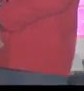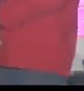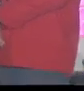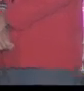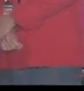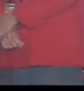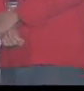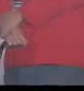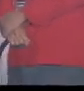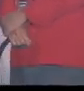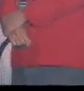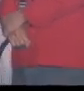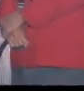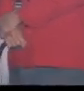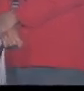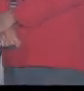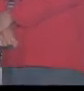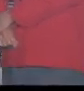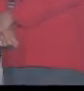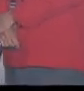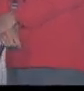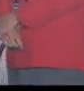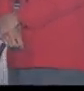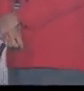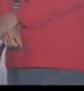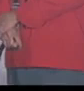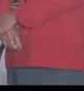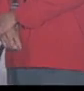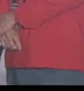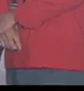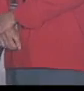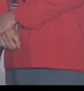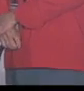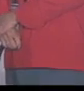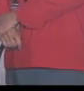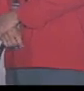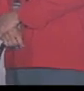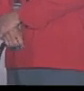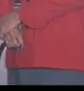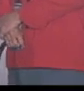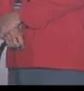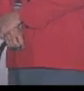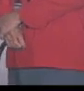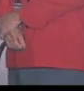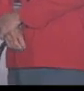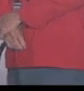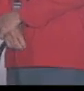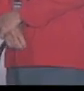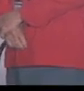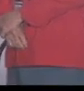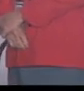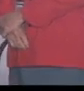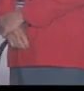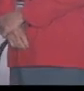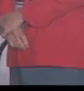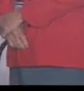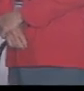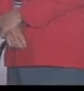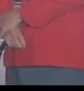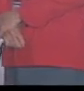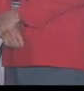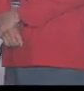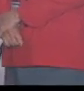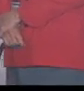know. No, I did. You're about to cue up the video of Governor Jeb Bush. And I just wanted to share